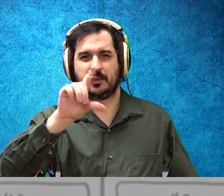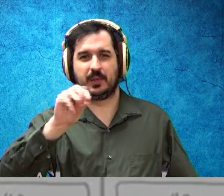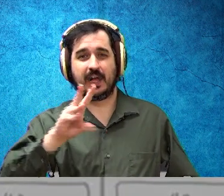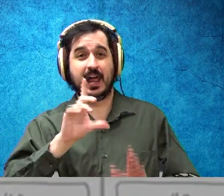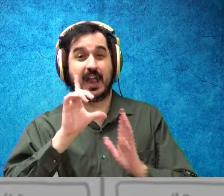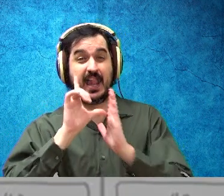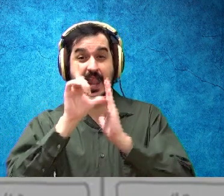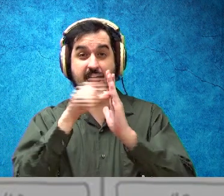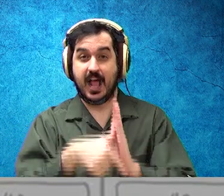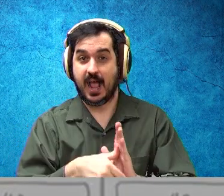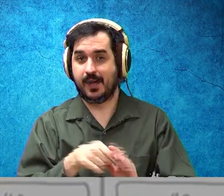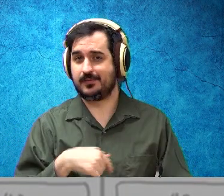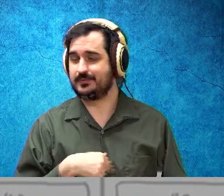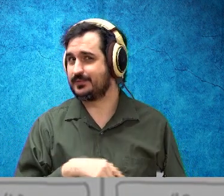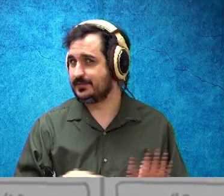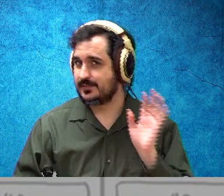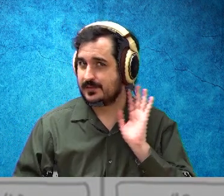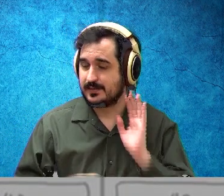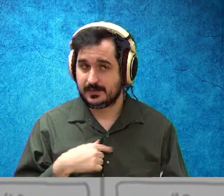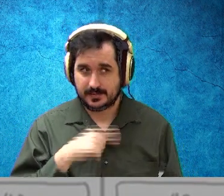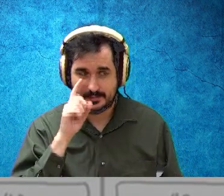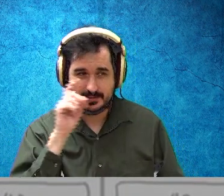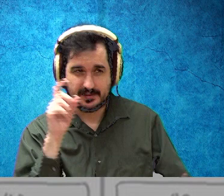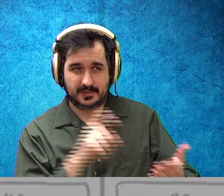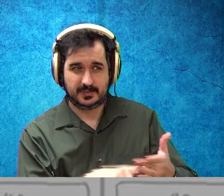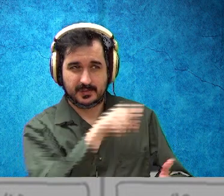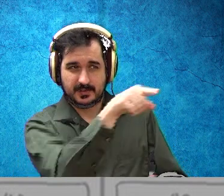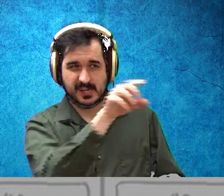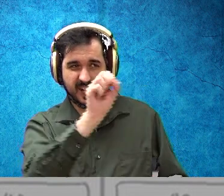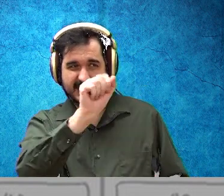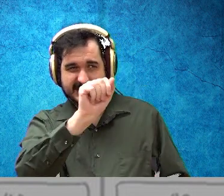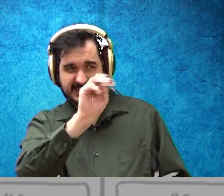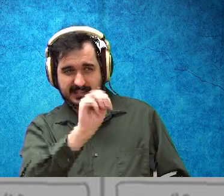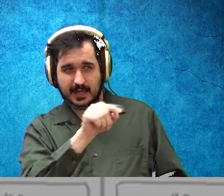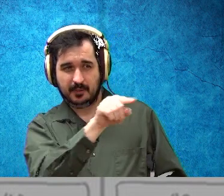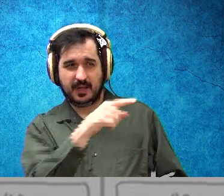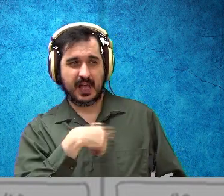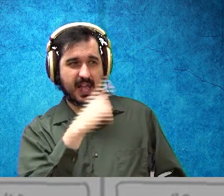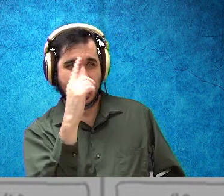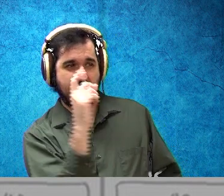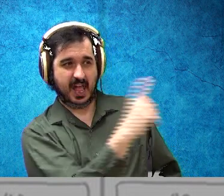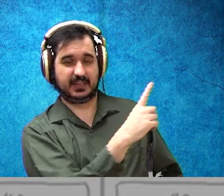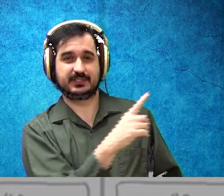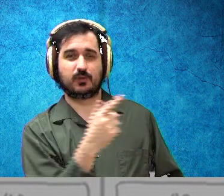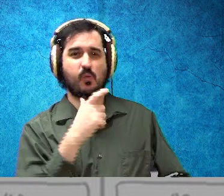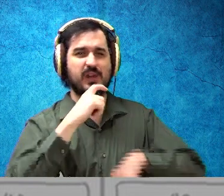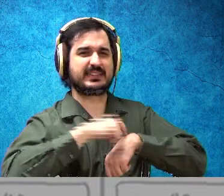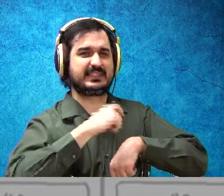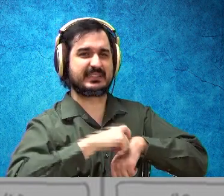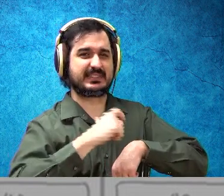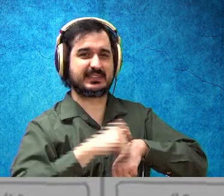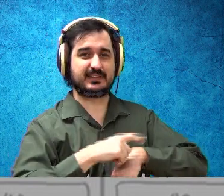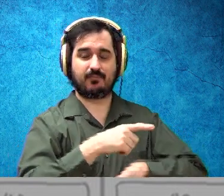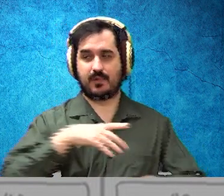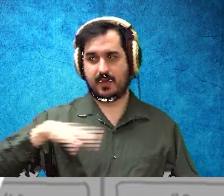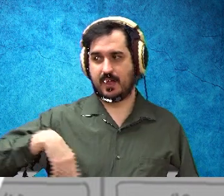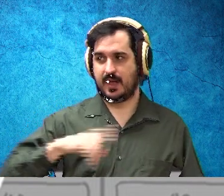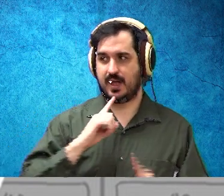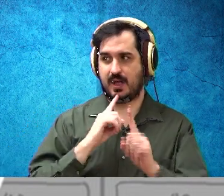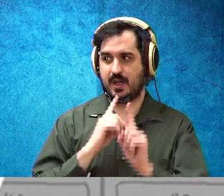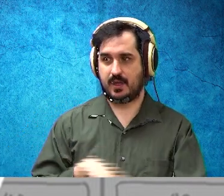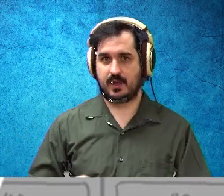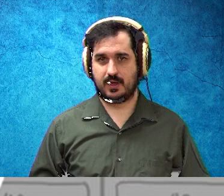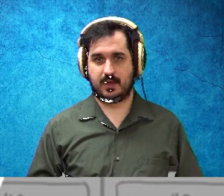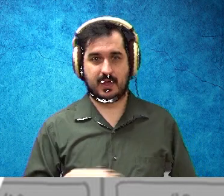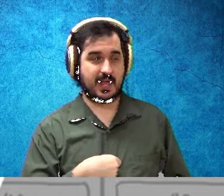you overhear your friend Samantha ask Jasmine what time, but you don't catch the answer. And then she says, I